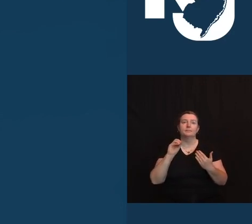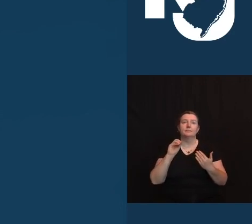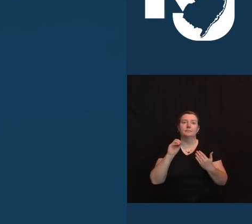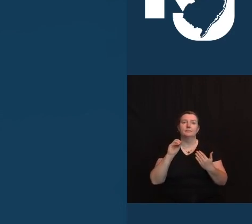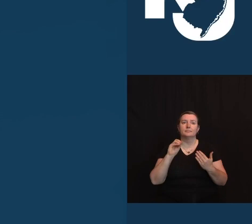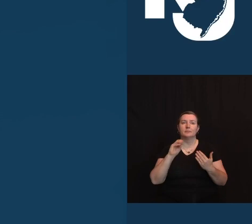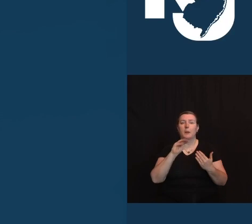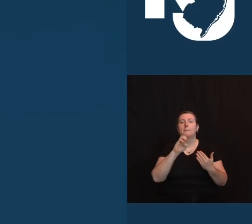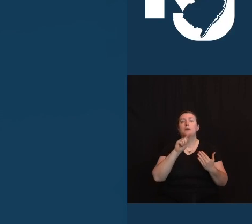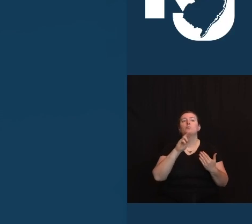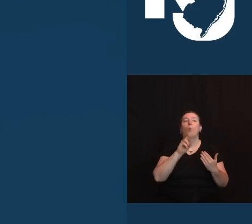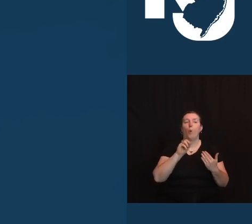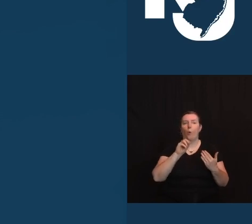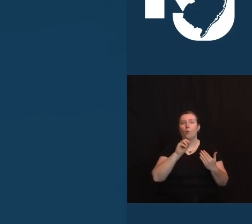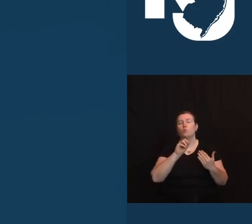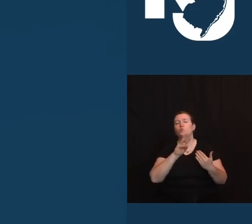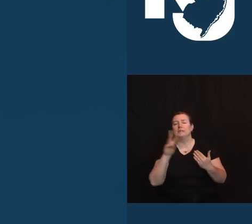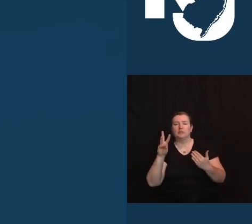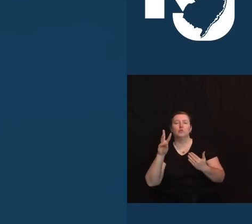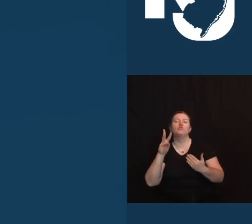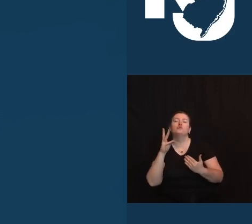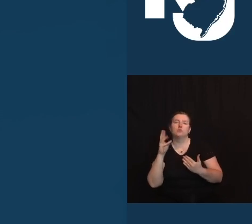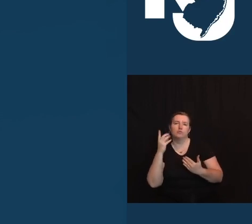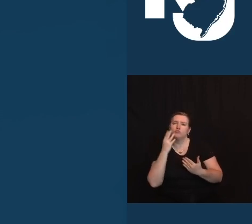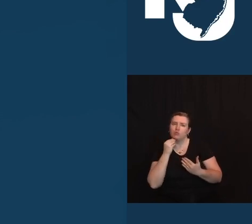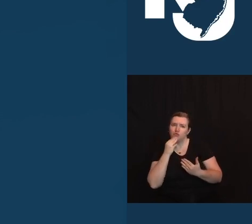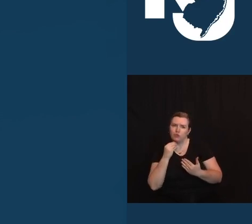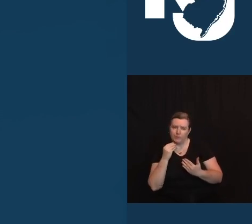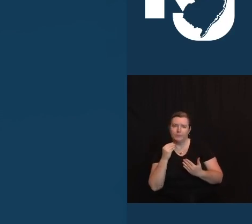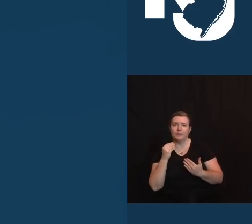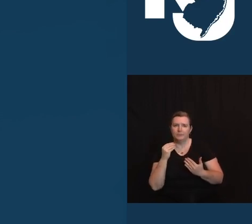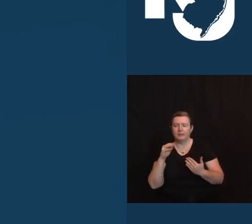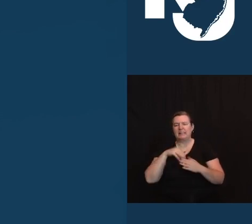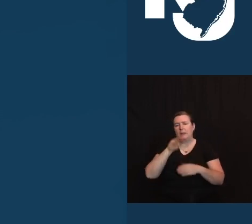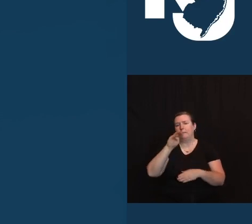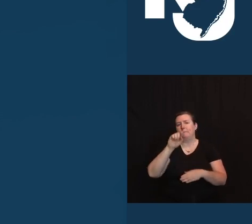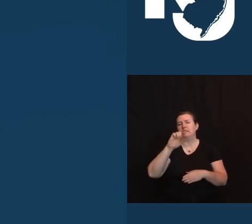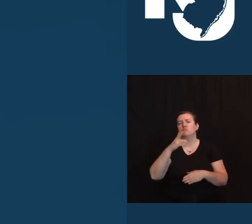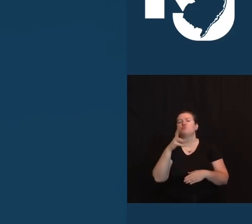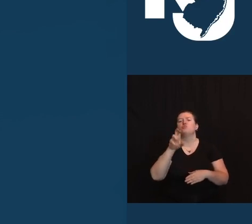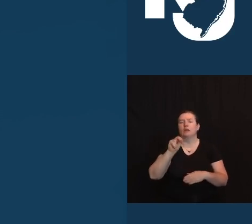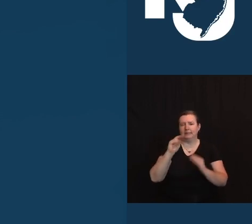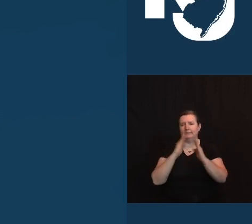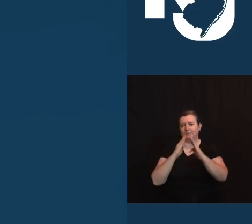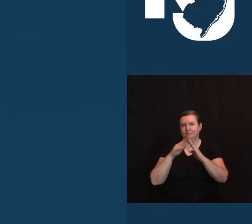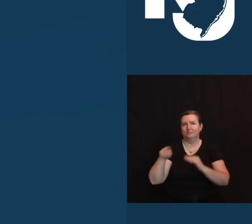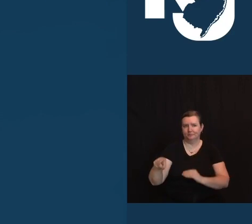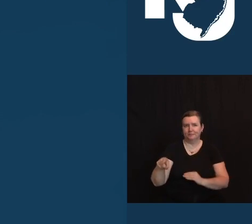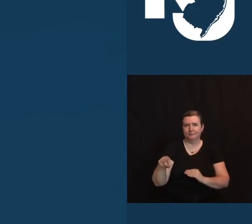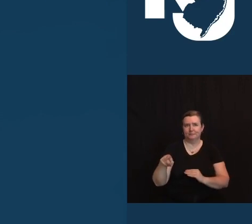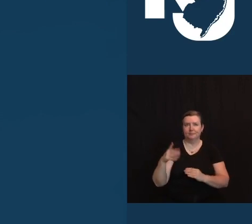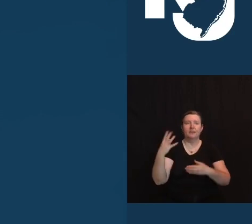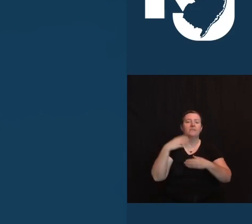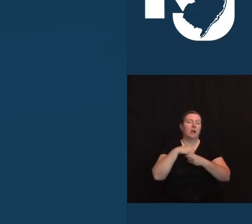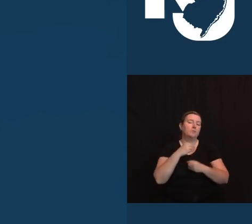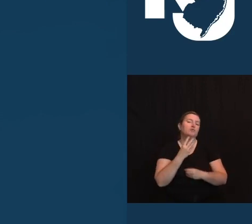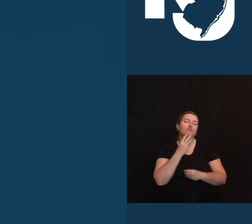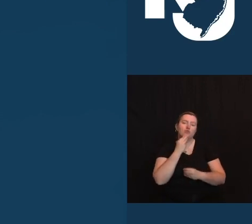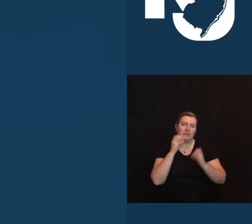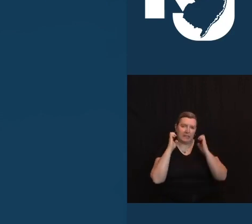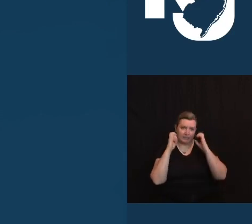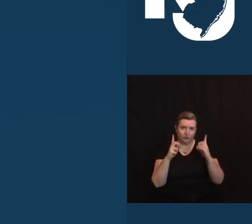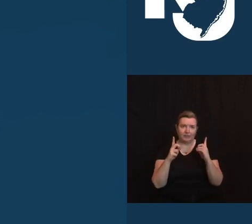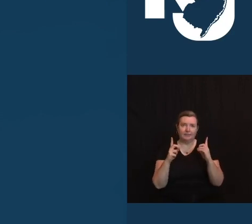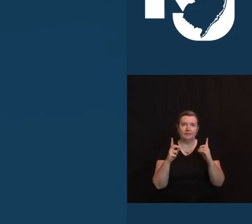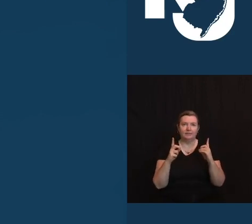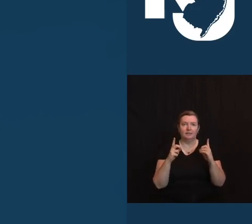first Orthodox Jewish woman on the board of the National Conference for the Advancement of Jewish Education, the manager of technology for the